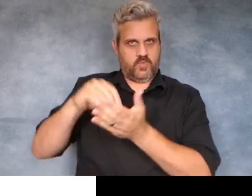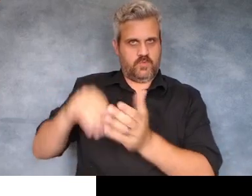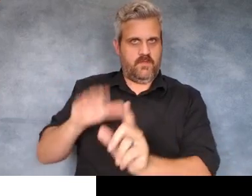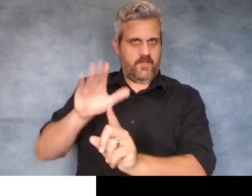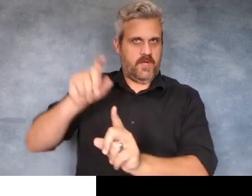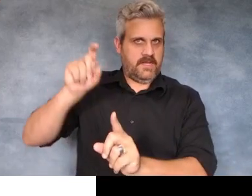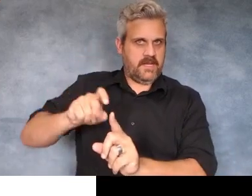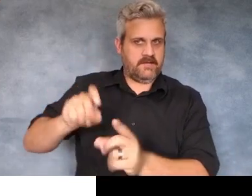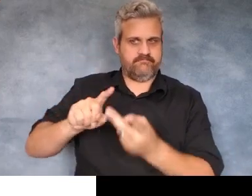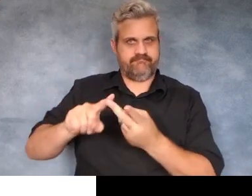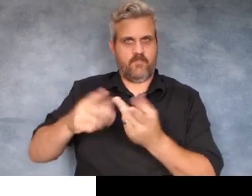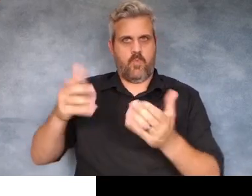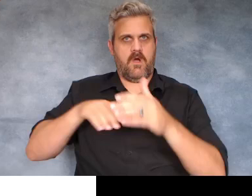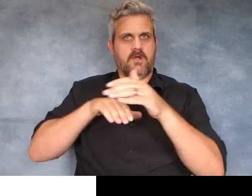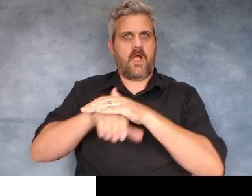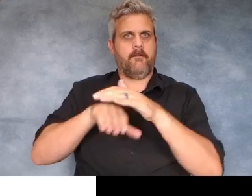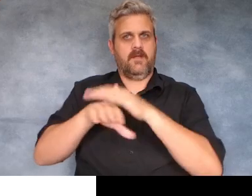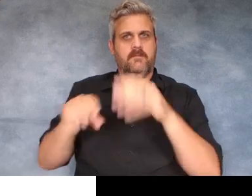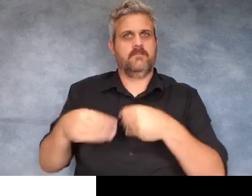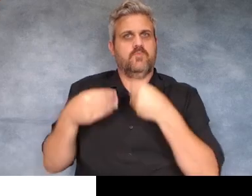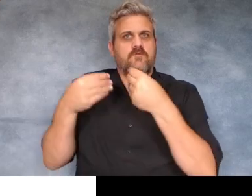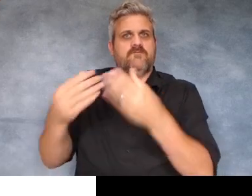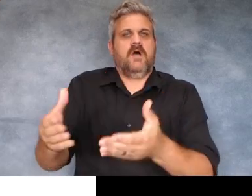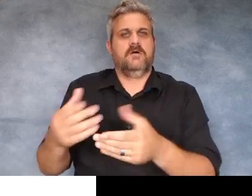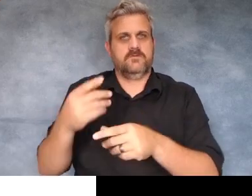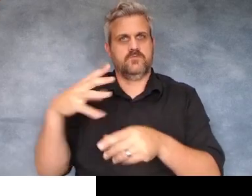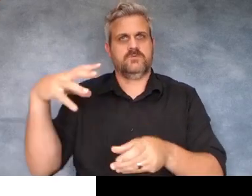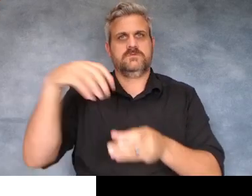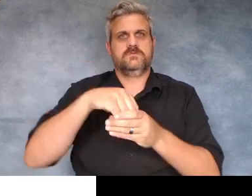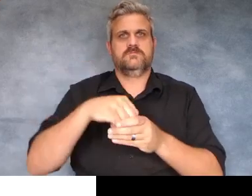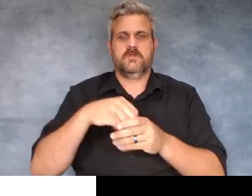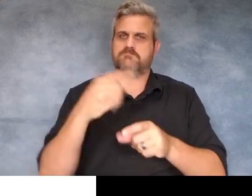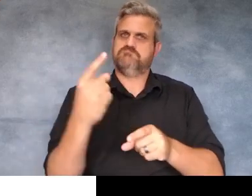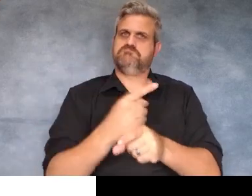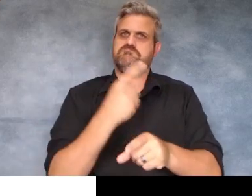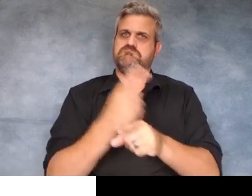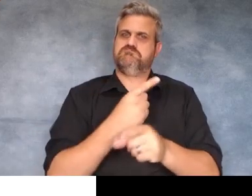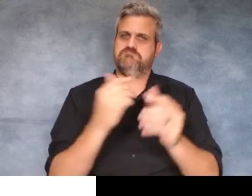are needed to participate appropriately.